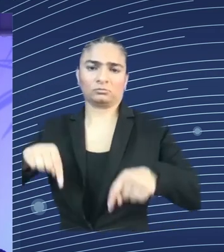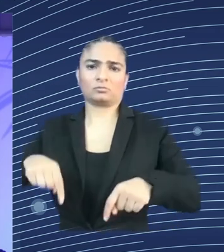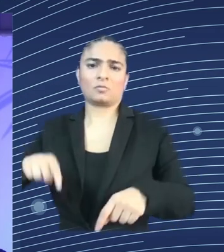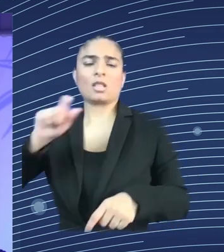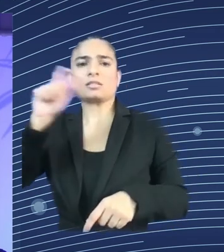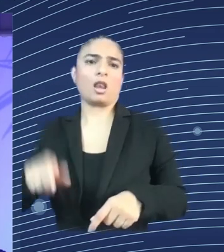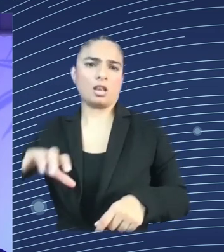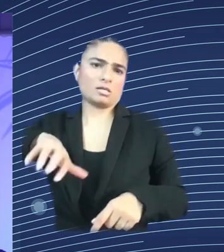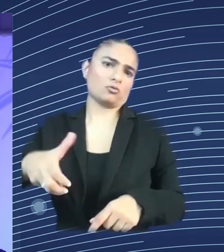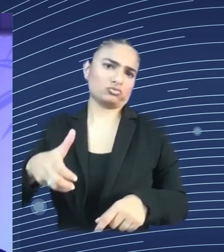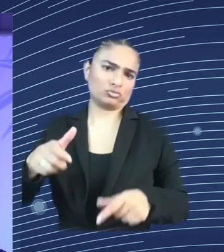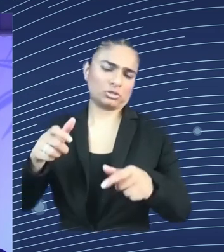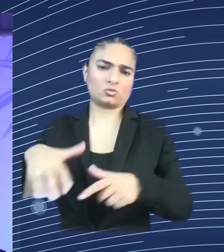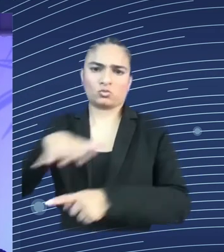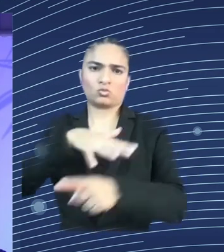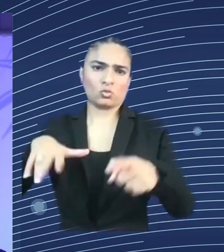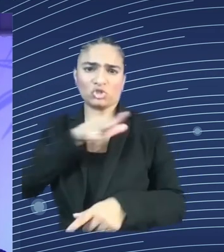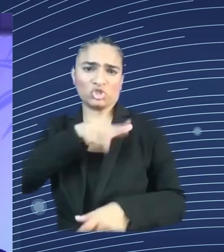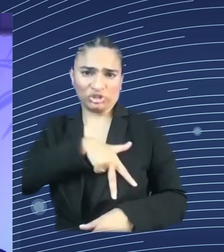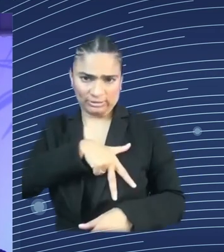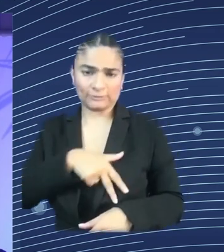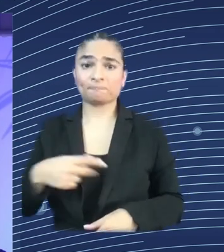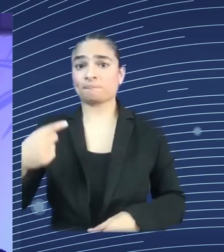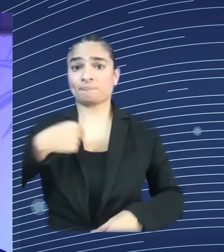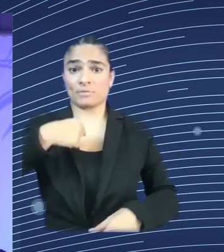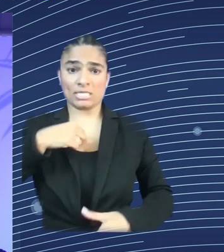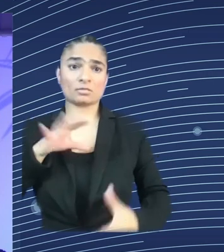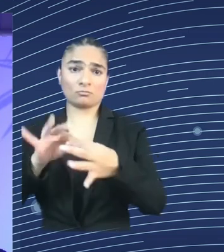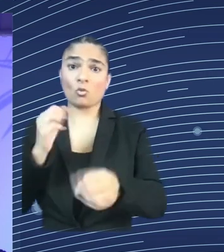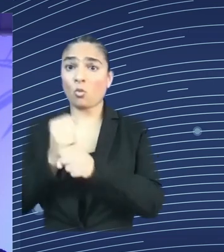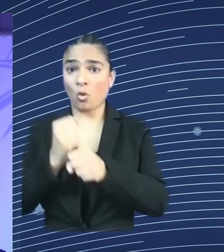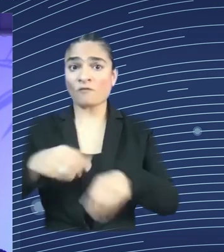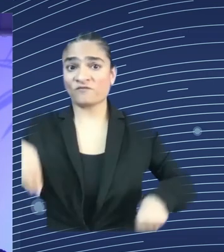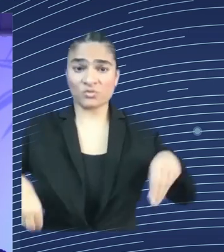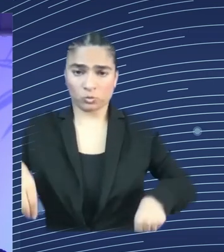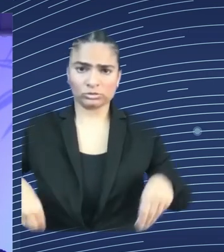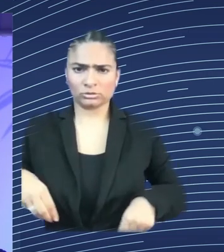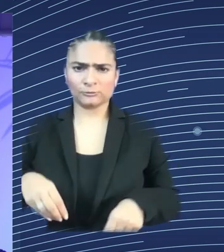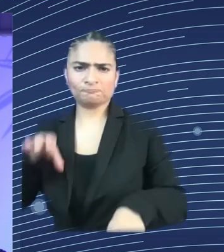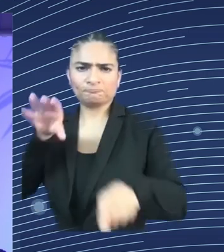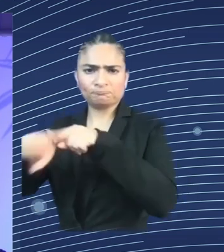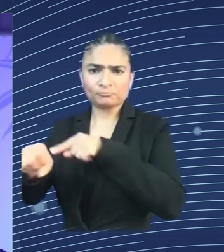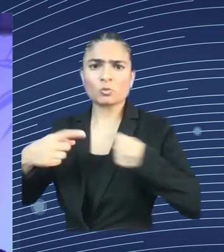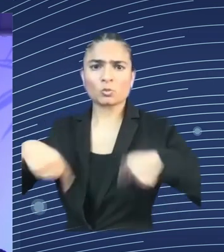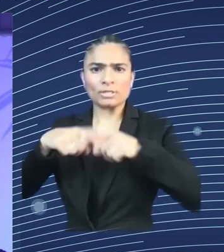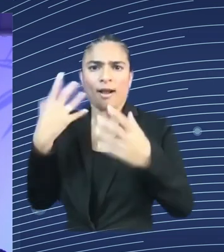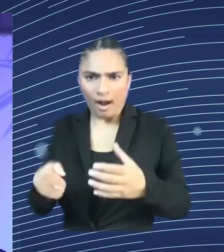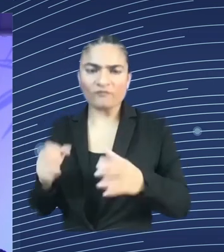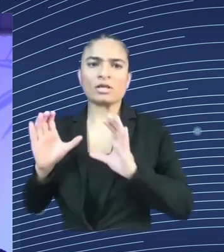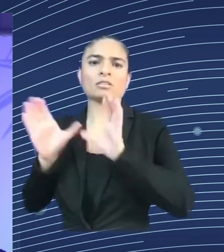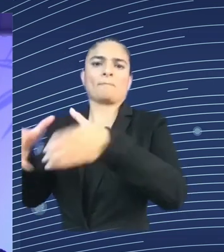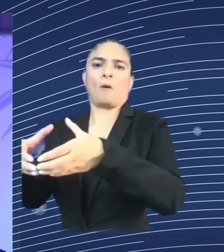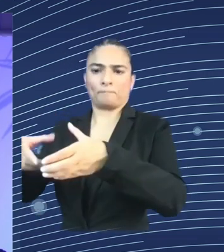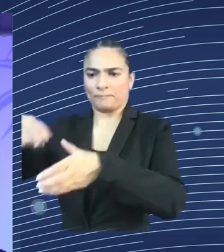of course we have a department dealing with internal frauds. And they also are using some